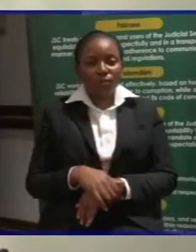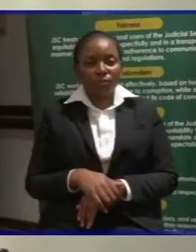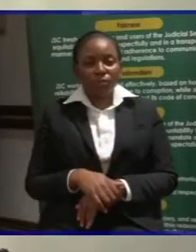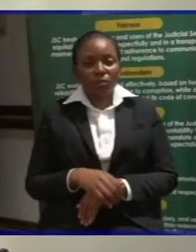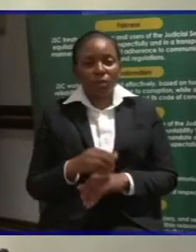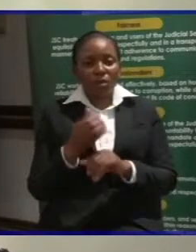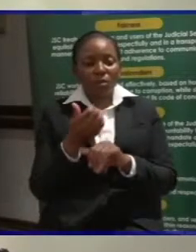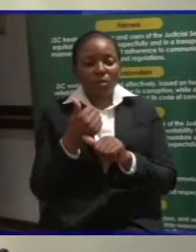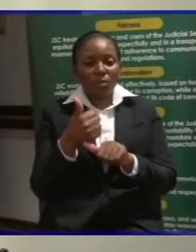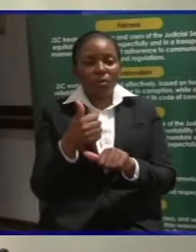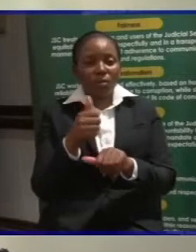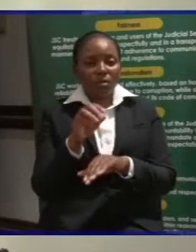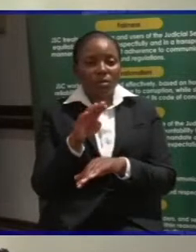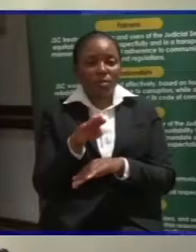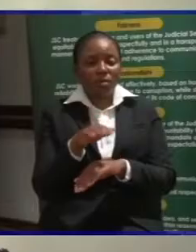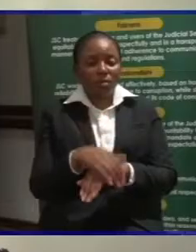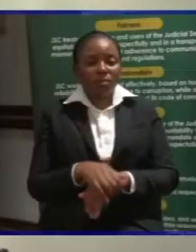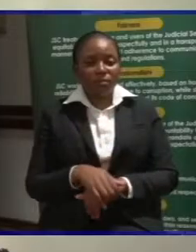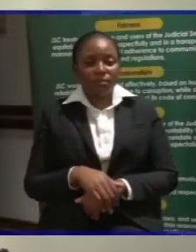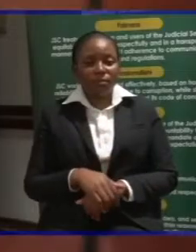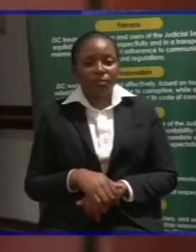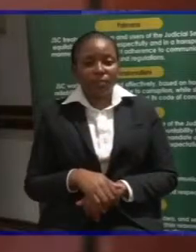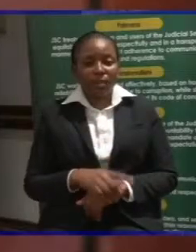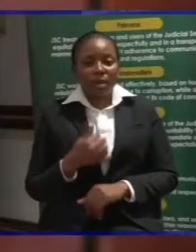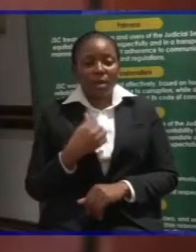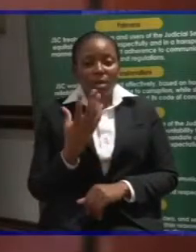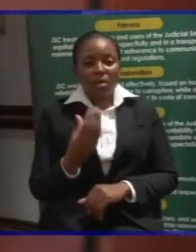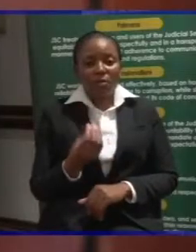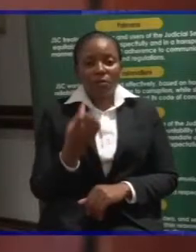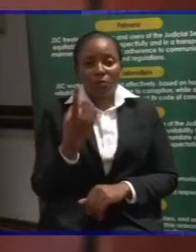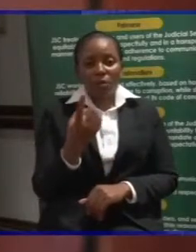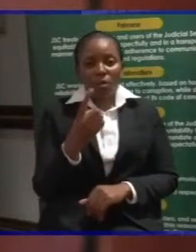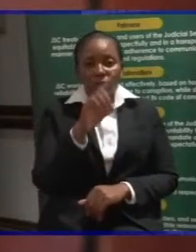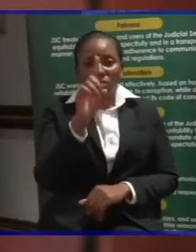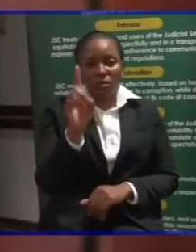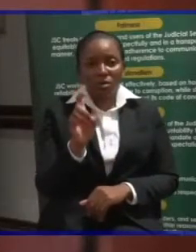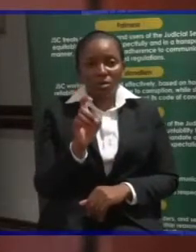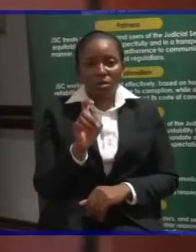Morning, Commissioner. I do have one question for you.